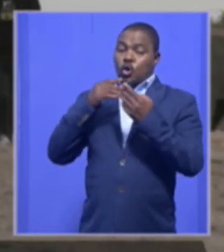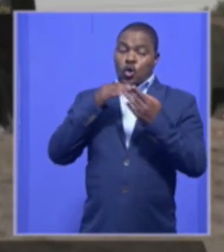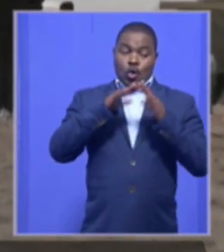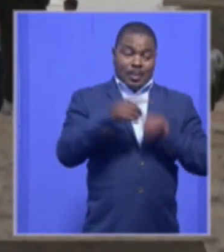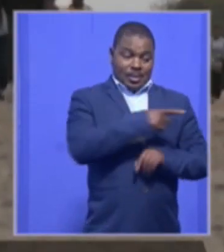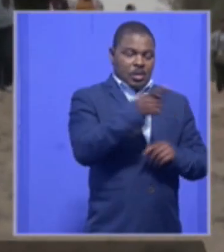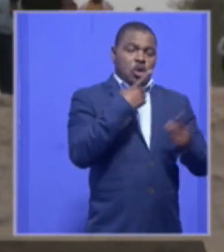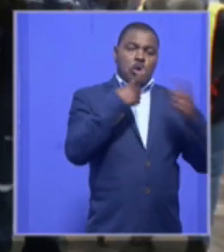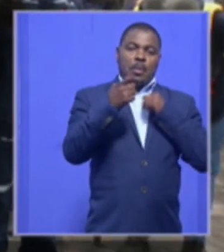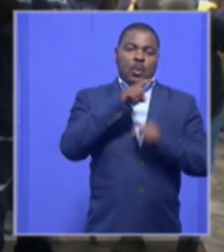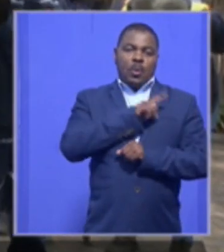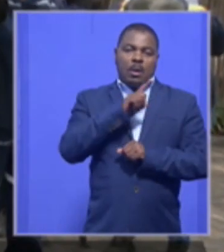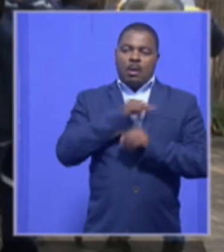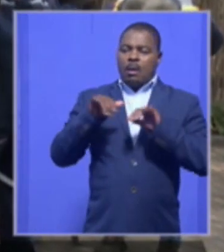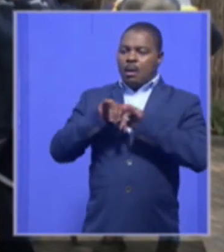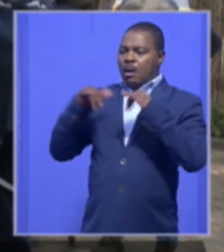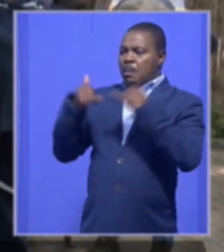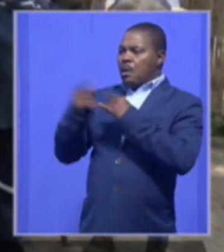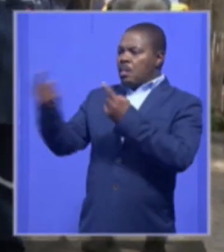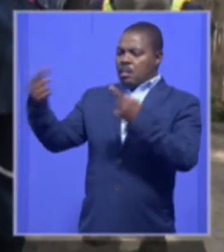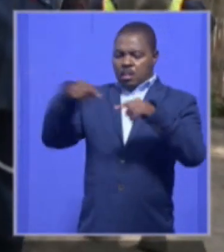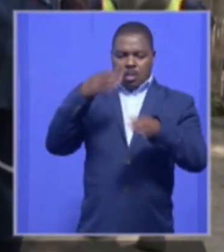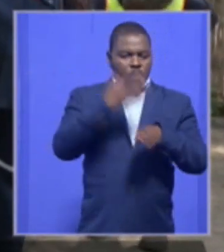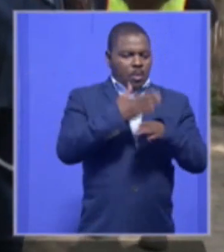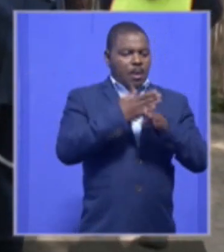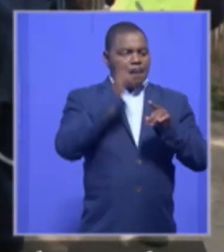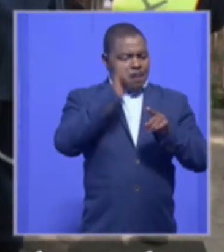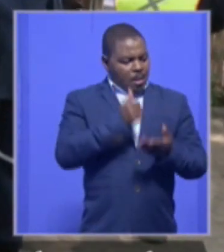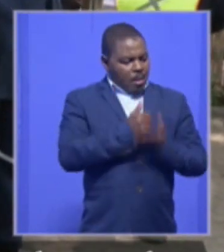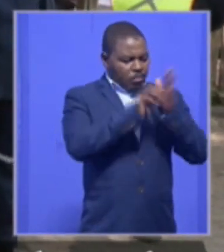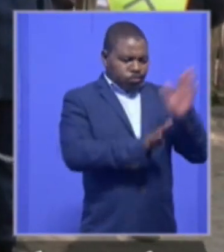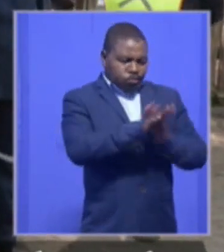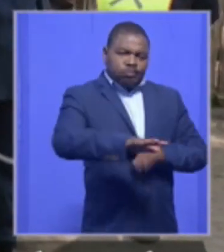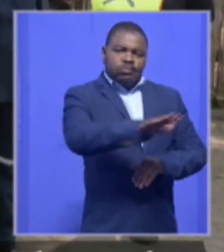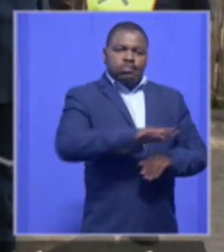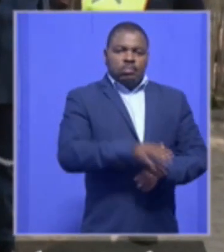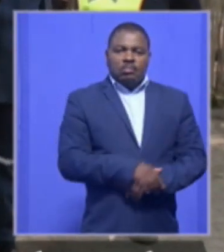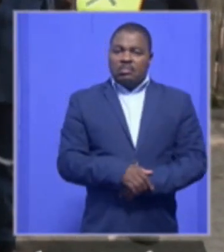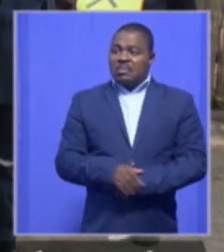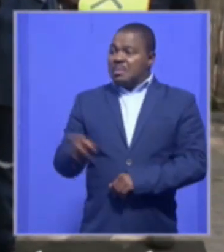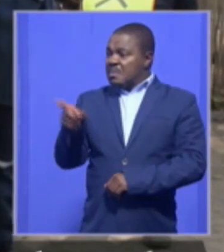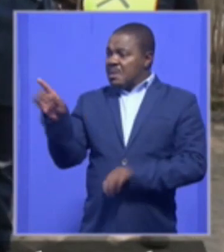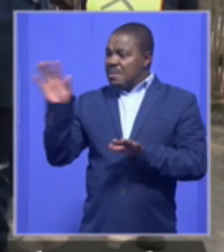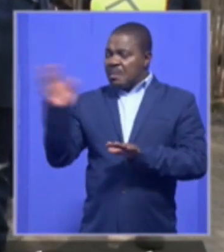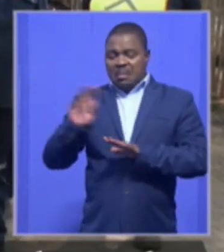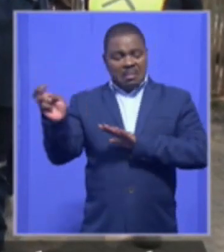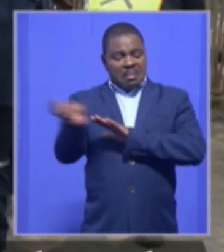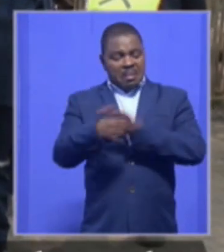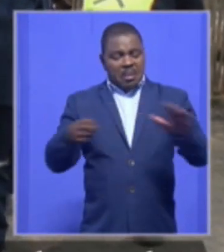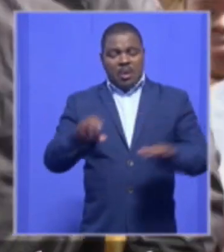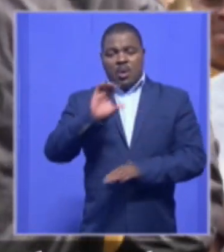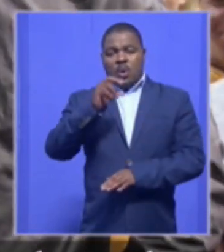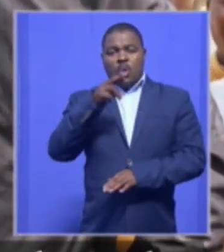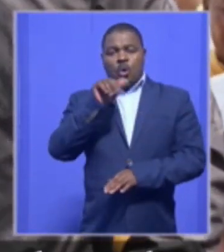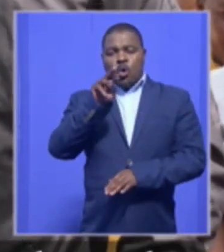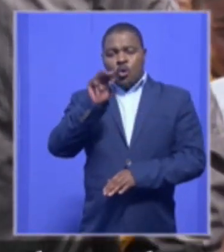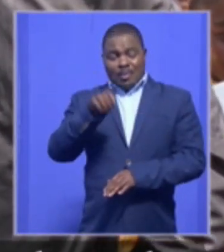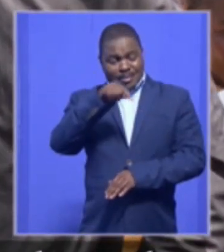di dirang mo kgaolong ya bona di tlise ditlhabololo. Horizon ke magodu ba ntseng ba utswa khoromo ya rona.